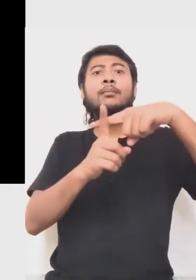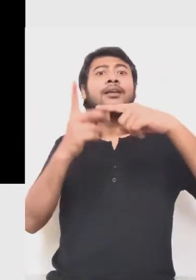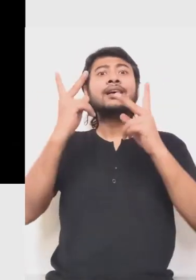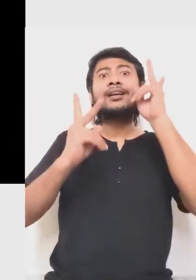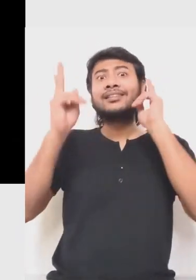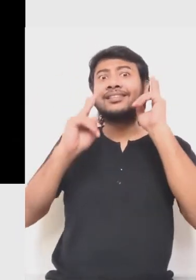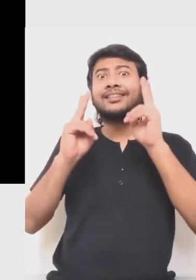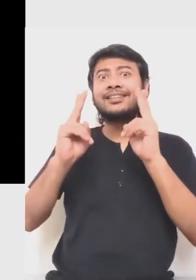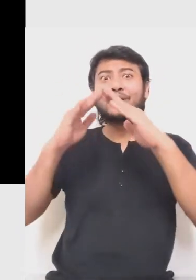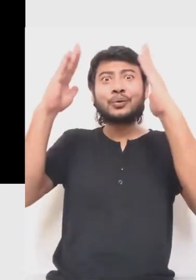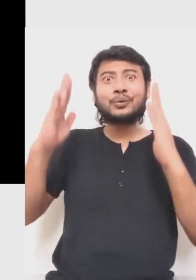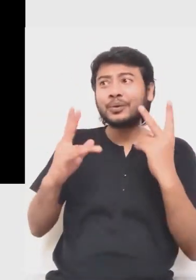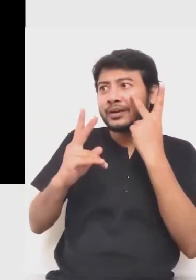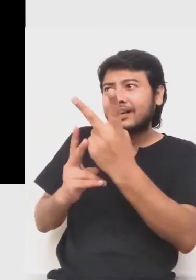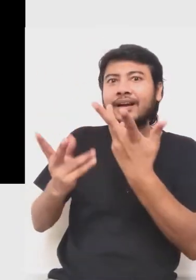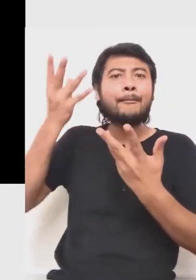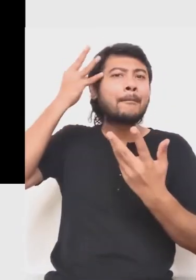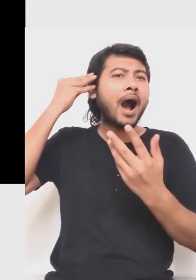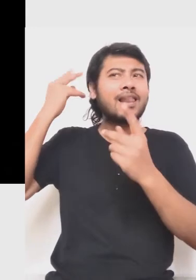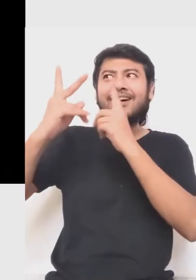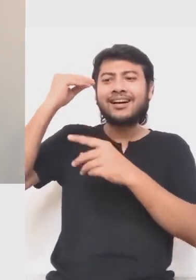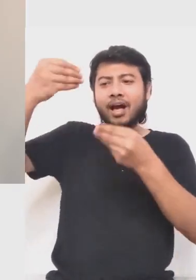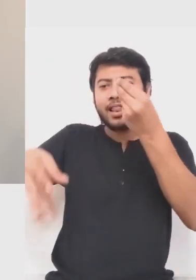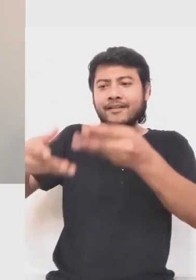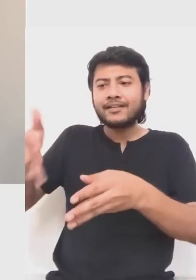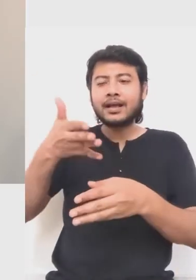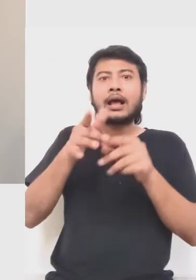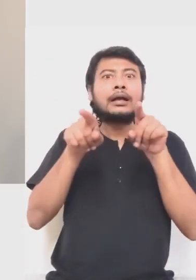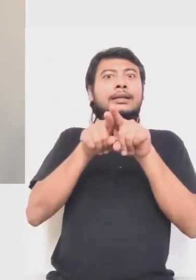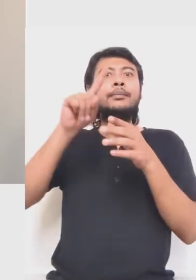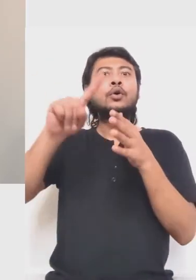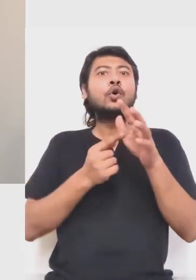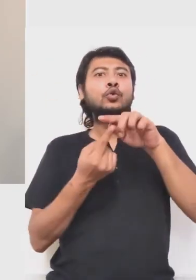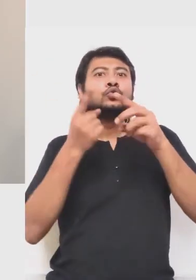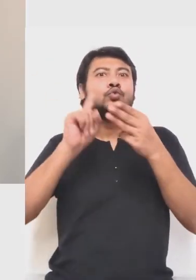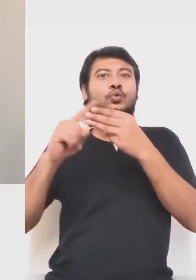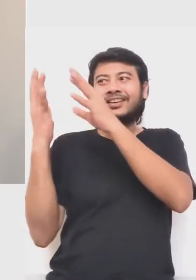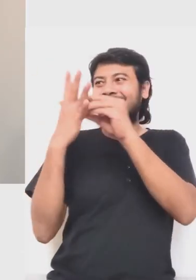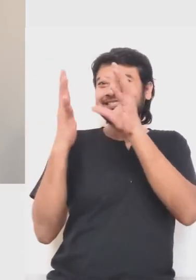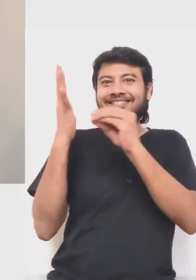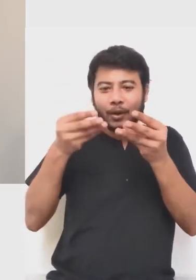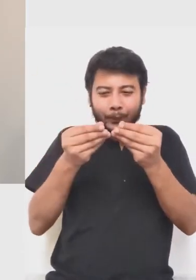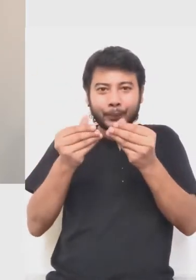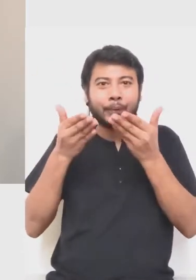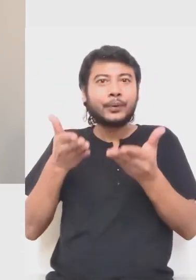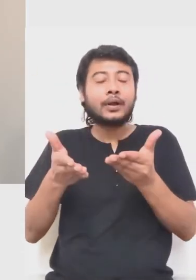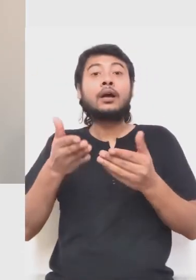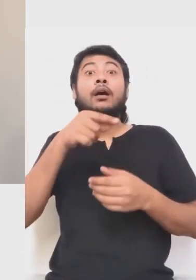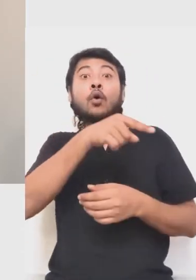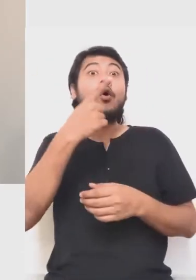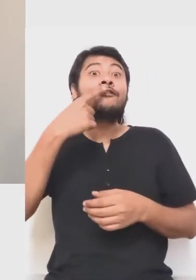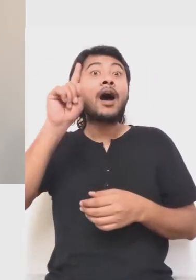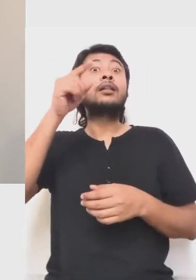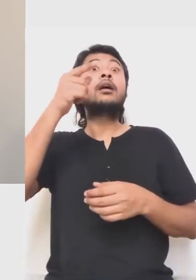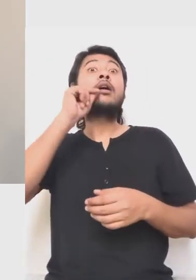village. His surname Nai translates to barber, and his family belongs to the community of barbers. His grandfather